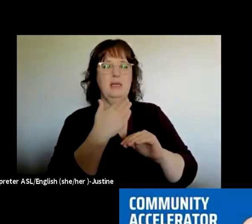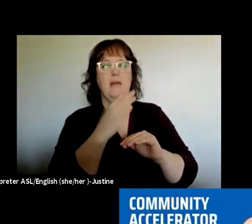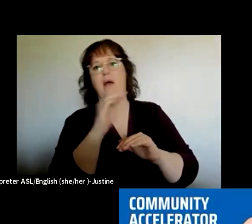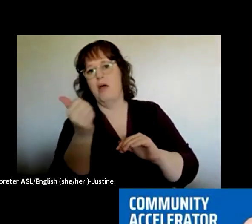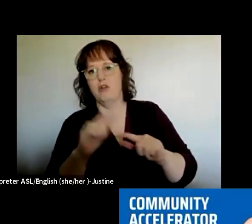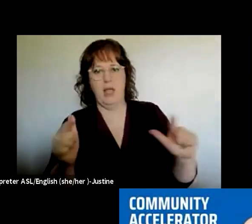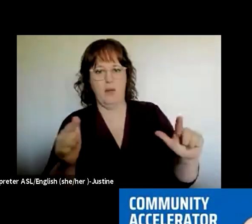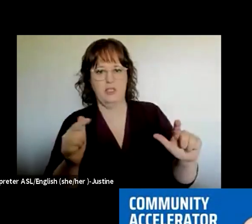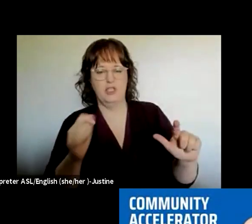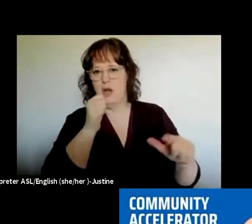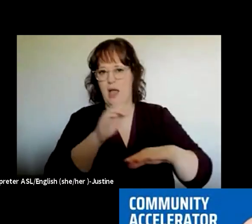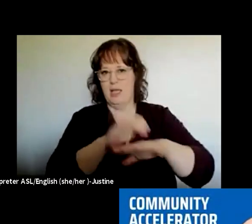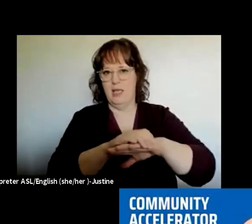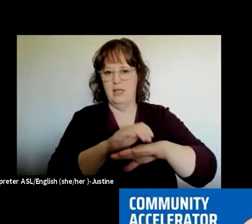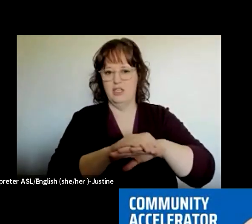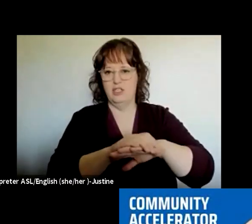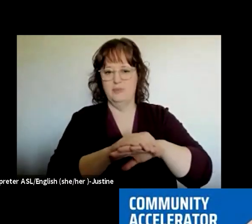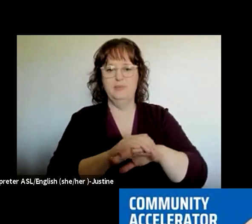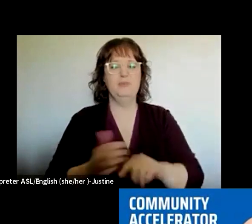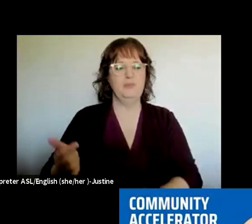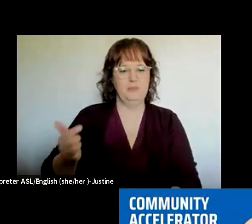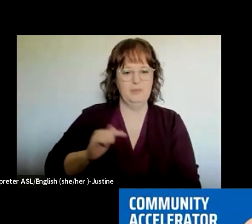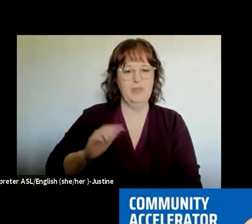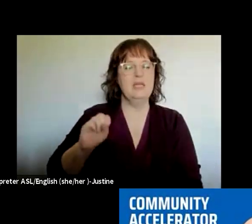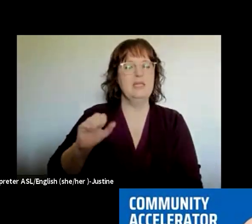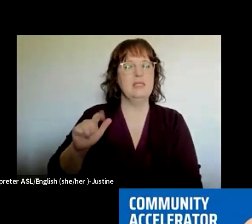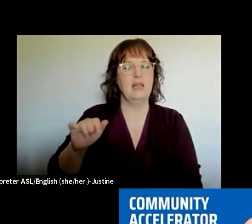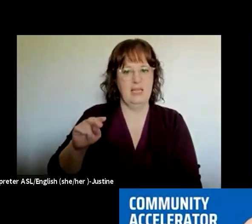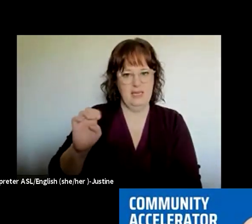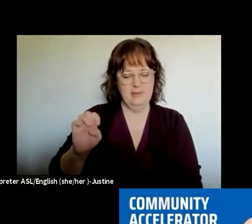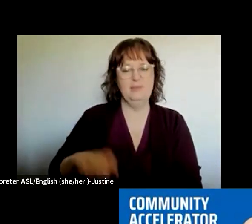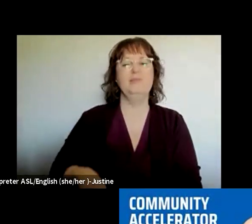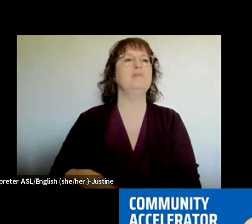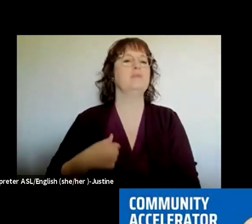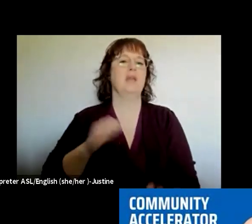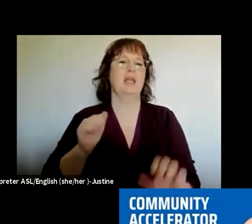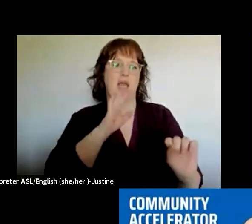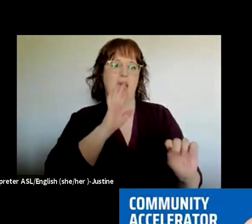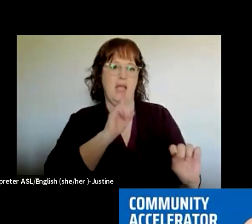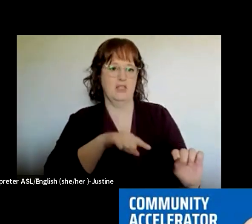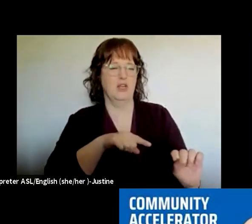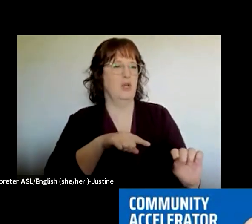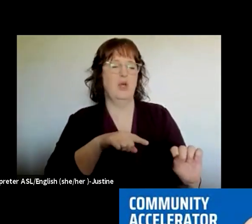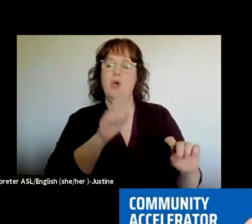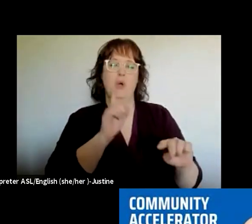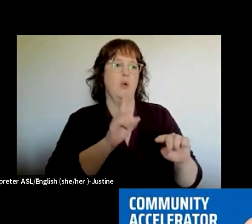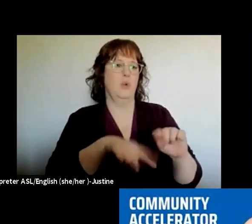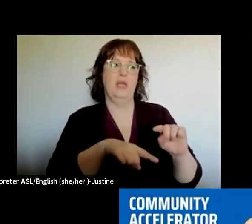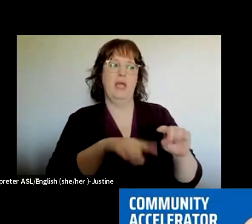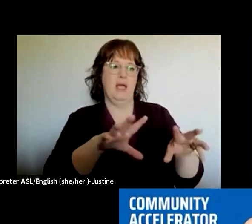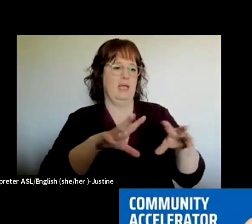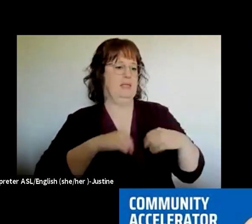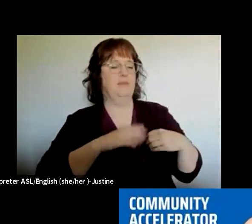English? I can take this one. This is Celine again. We are not able to accept applications